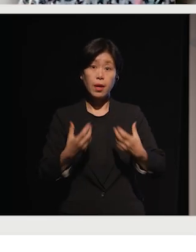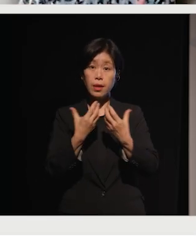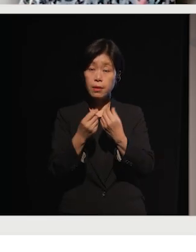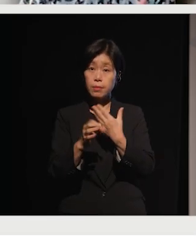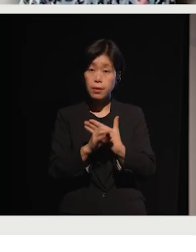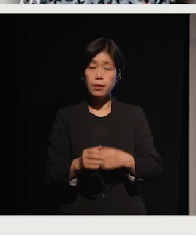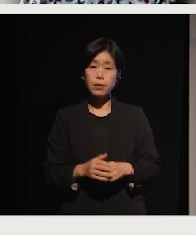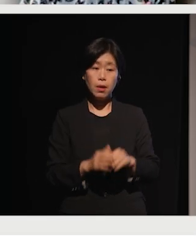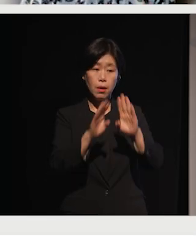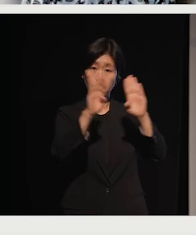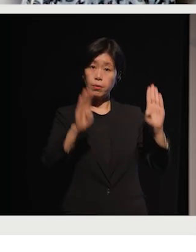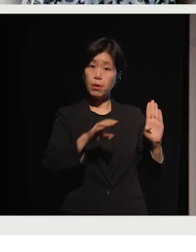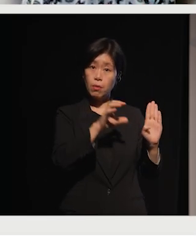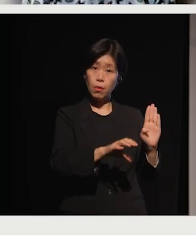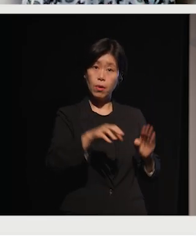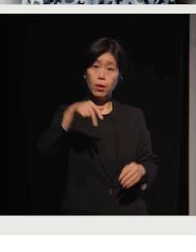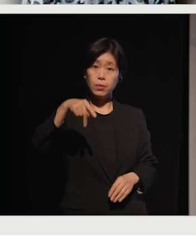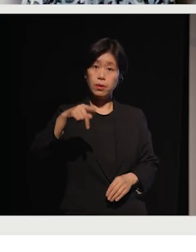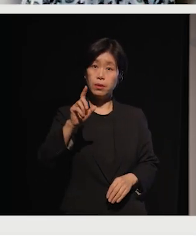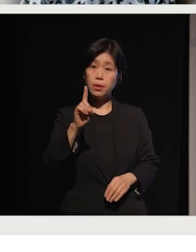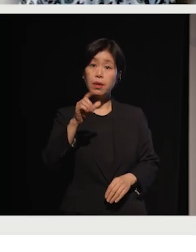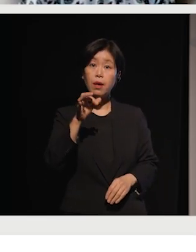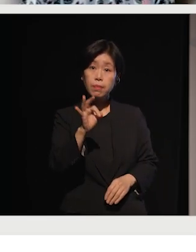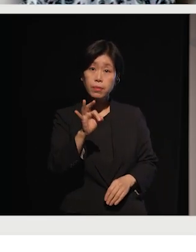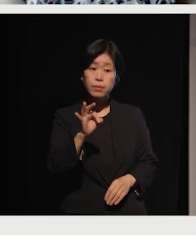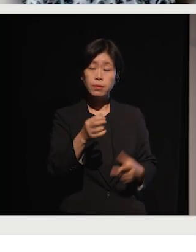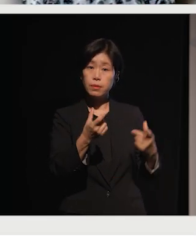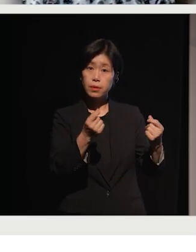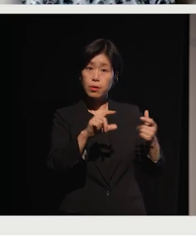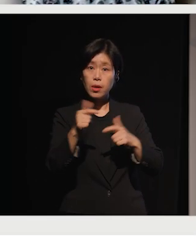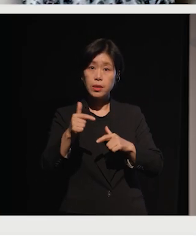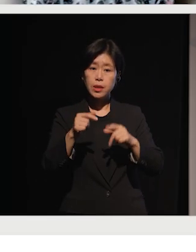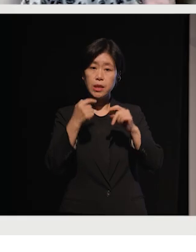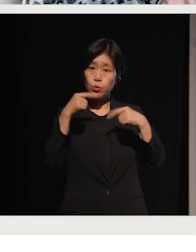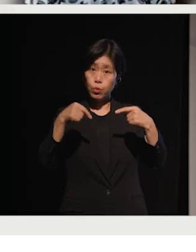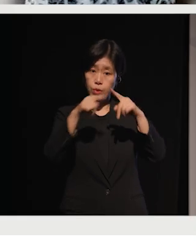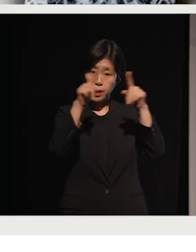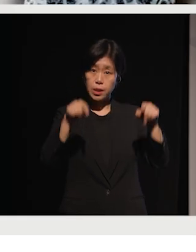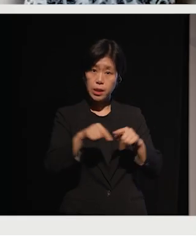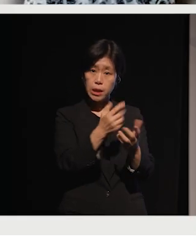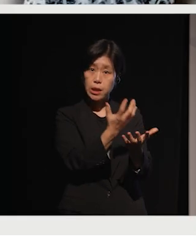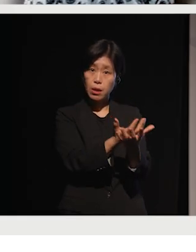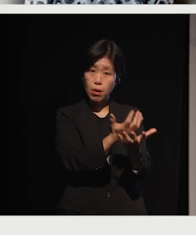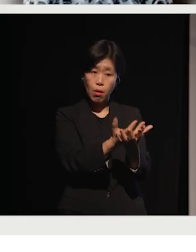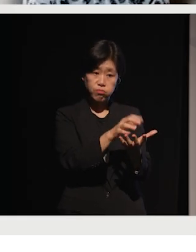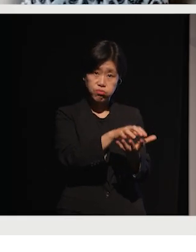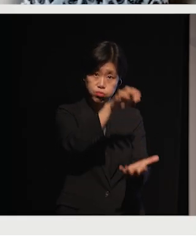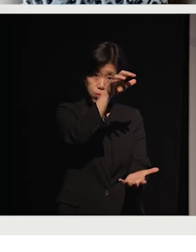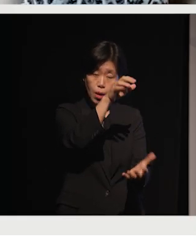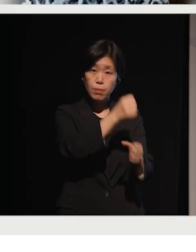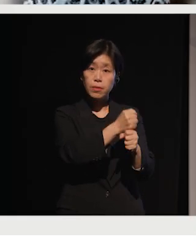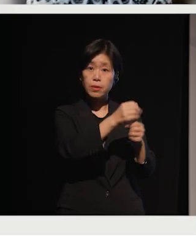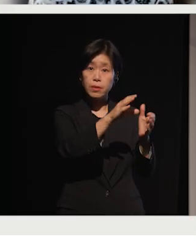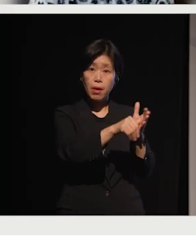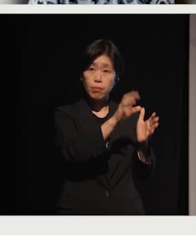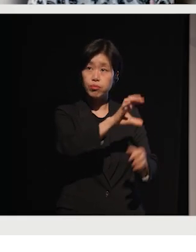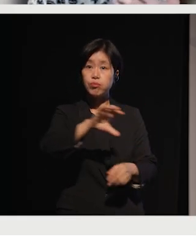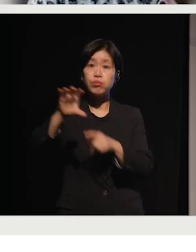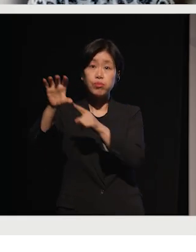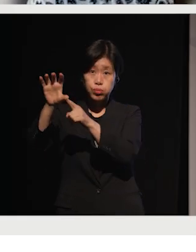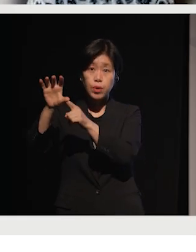if a museum is creating written materials and they're going to be saved as PDF